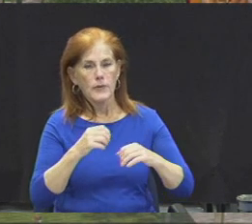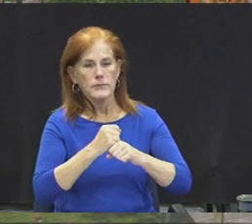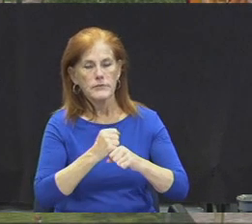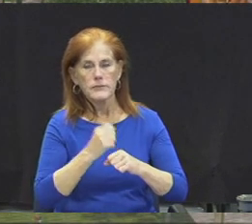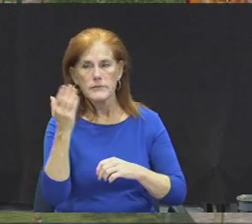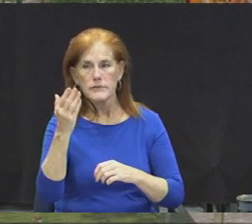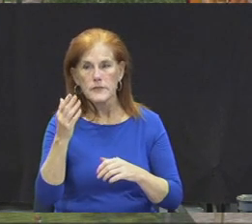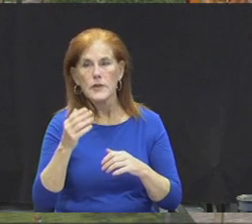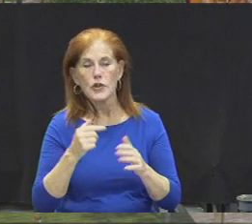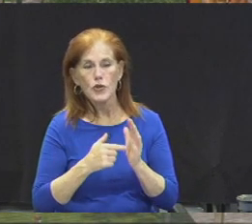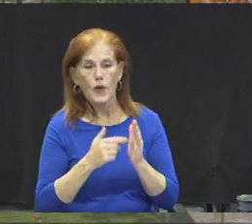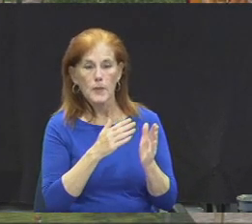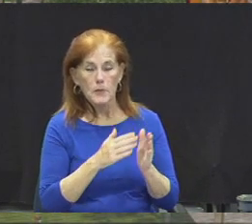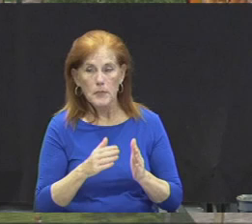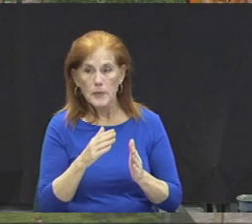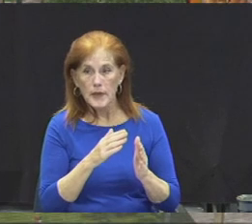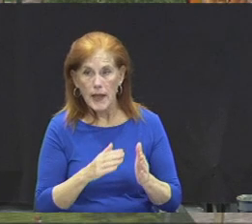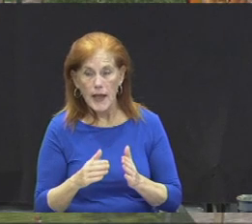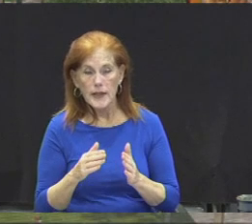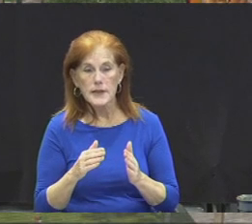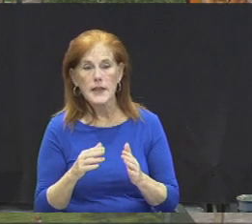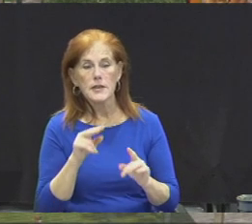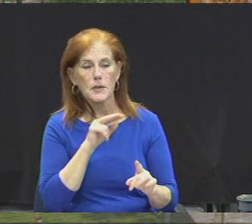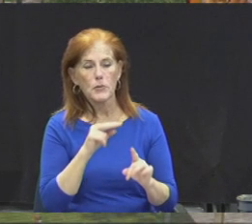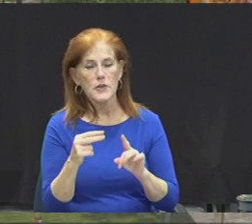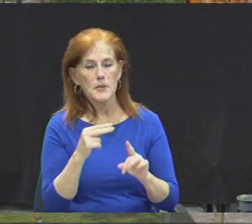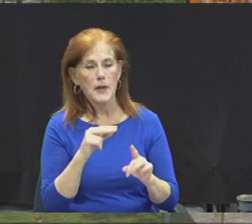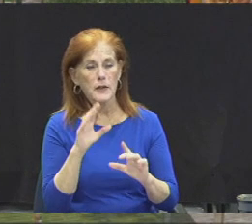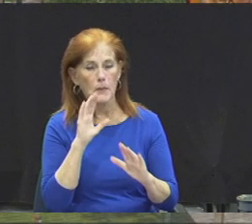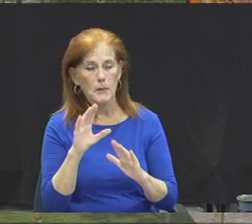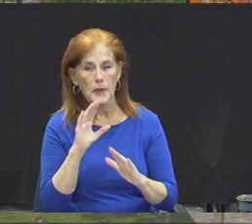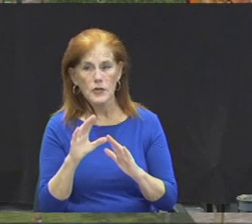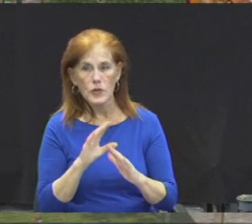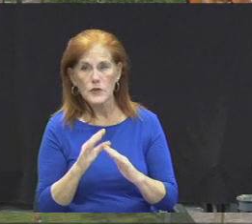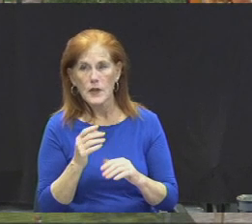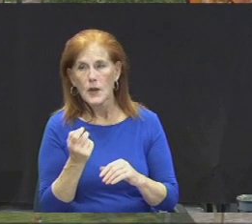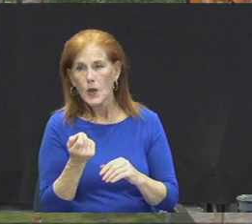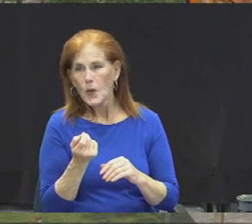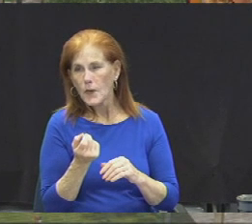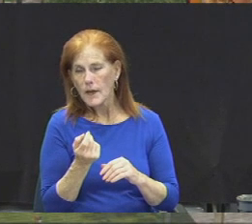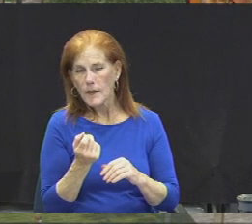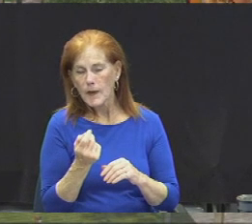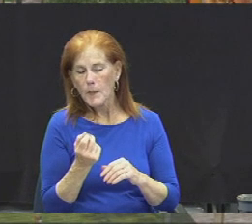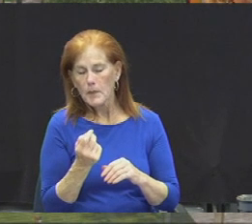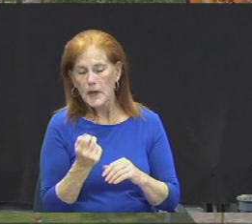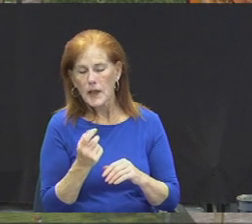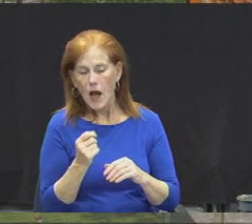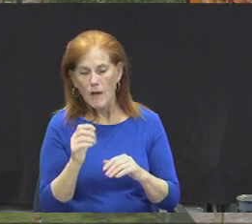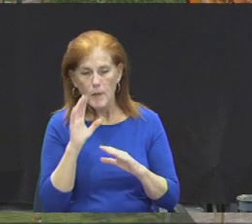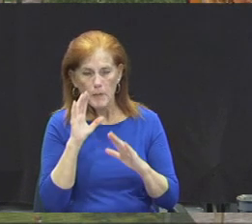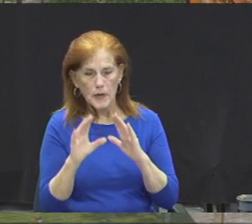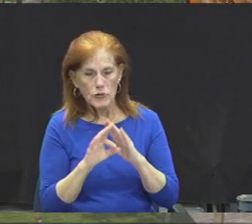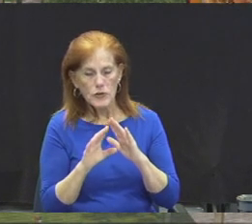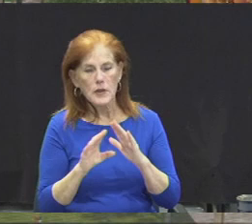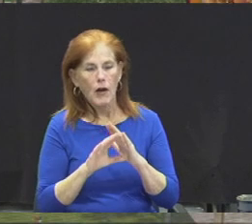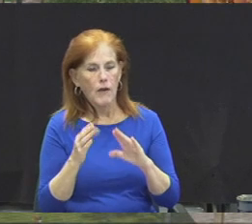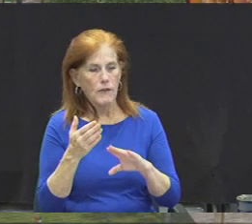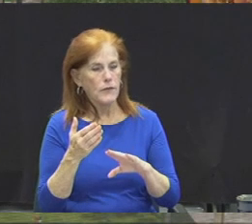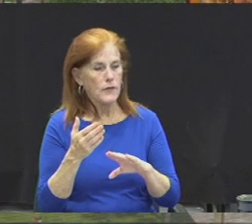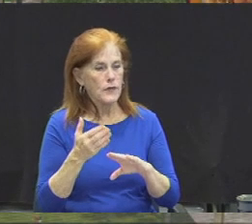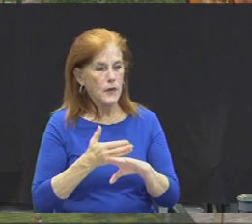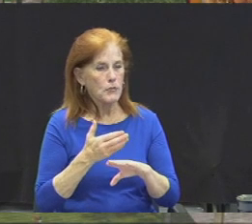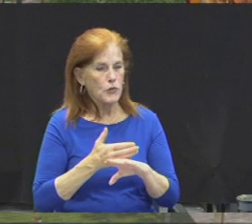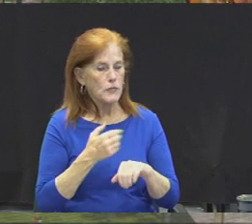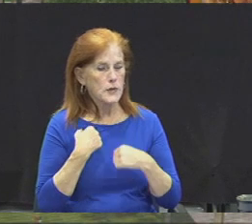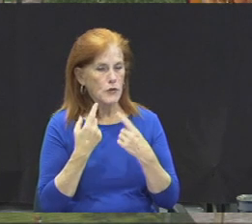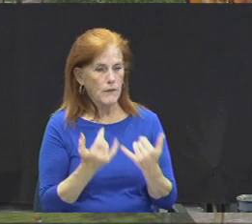including plans and some perspective renderings, along with a little bit of kind of construction progress shot, just so you understand where we are in the process.